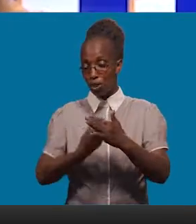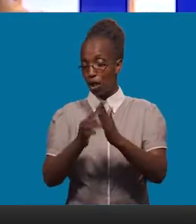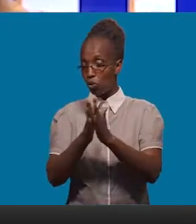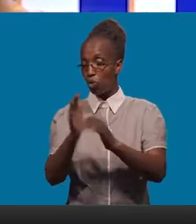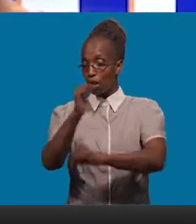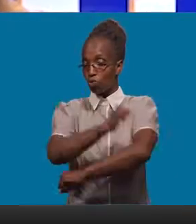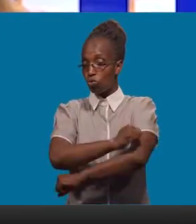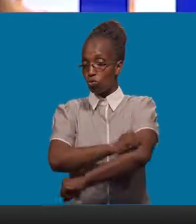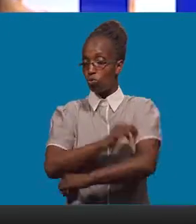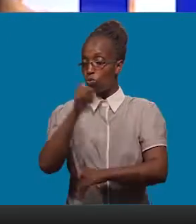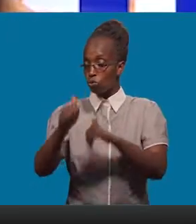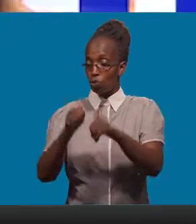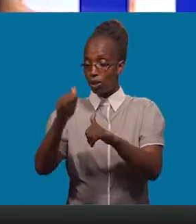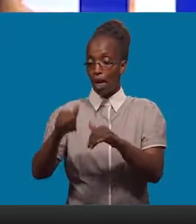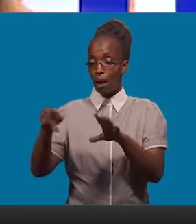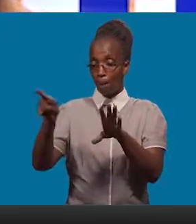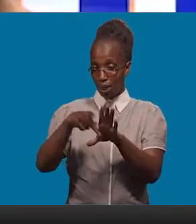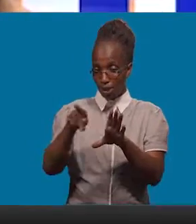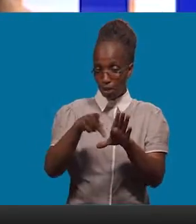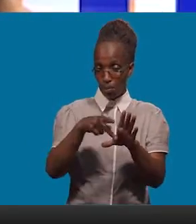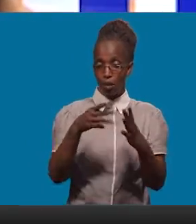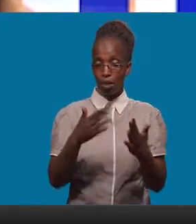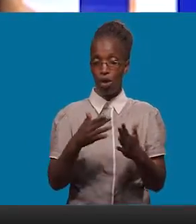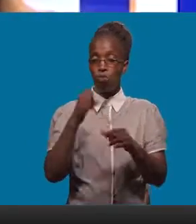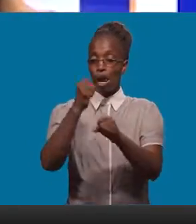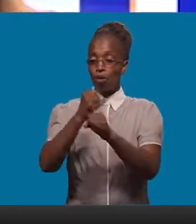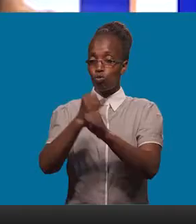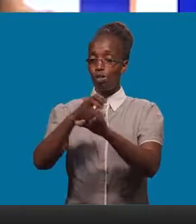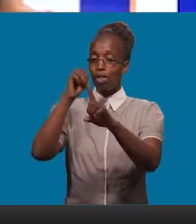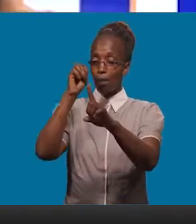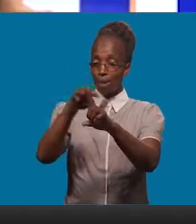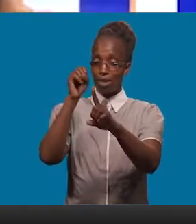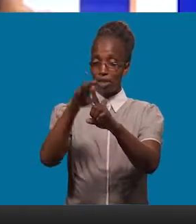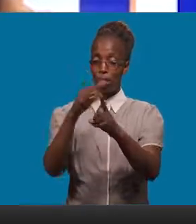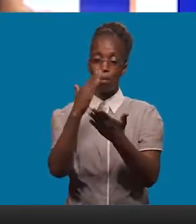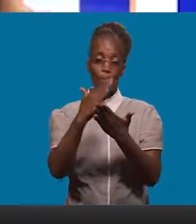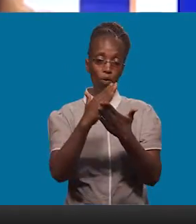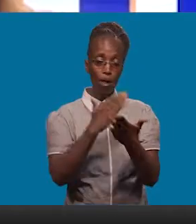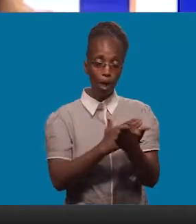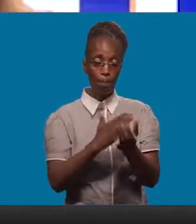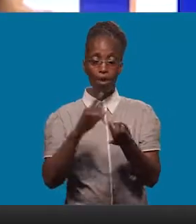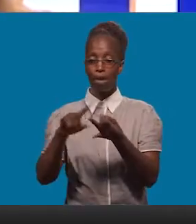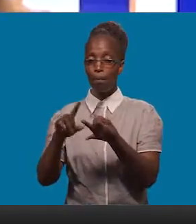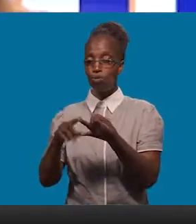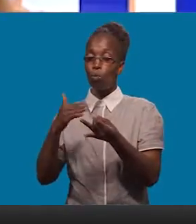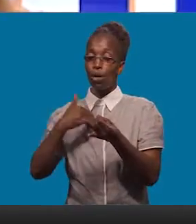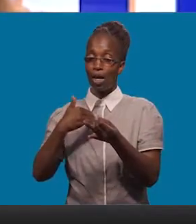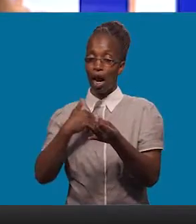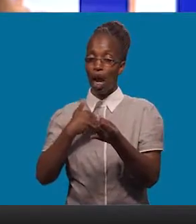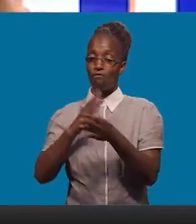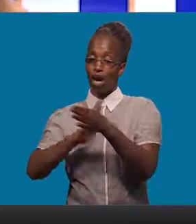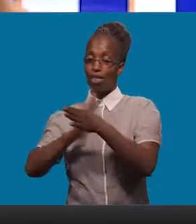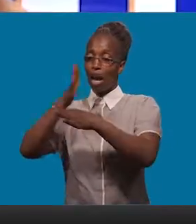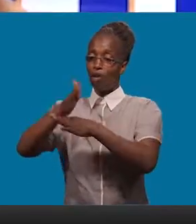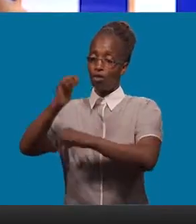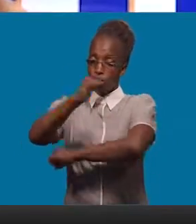engaging, the schools that have we are doing mentorship sessions in. We're also going to have the after school sessions where the children are going to come